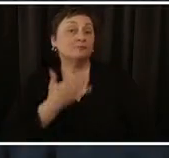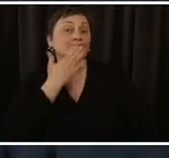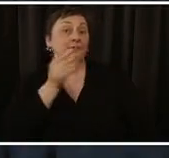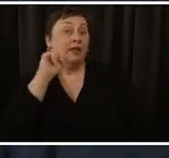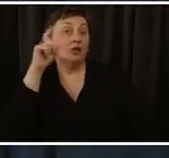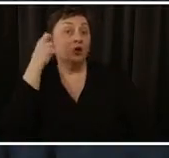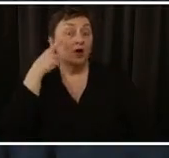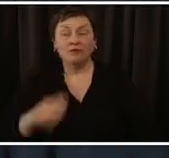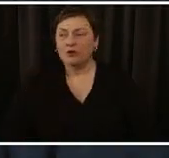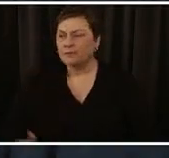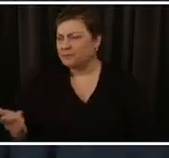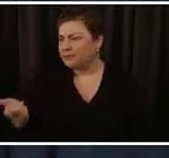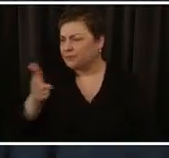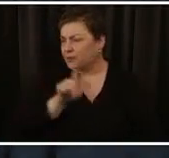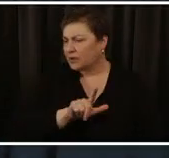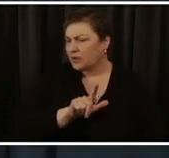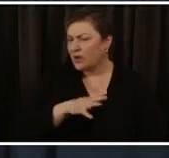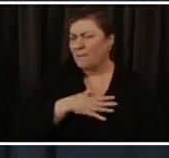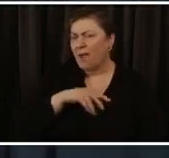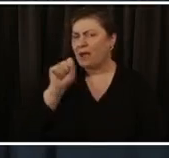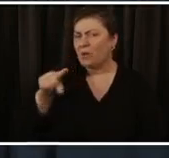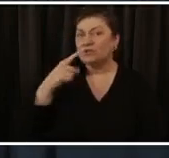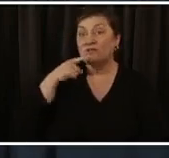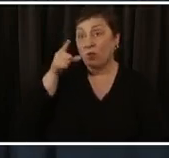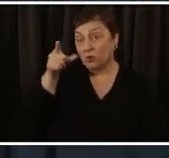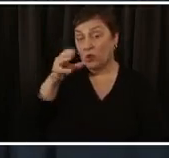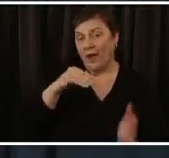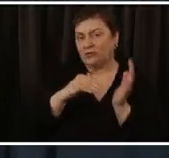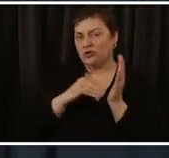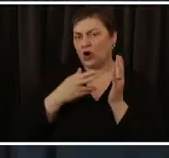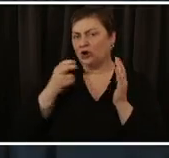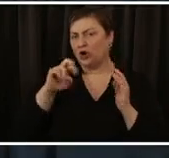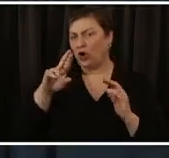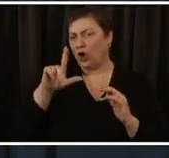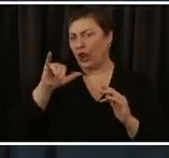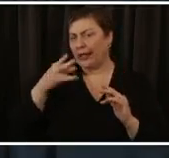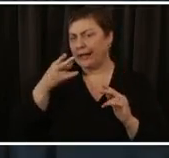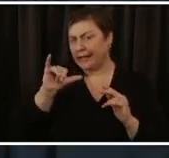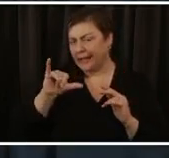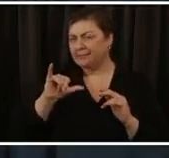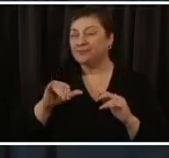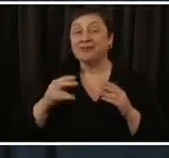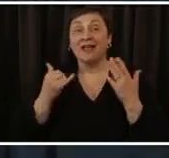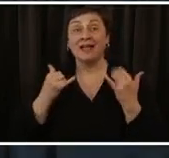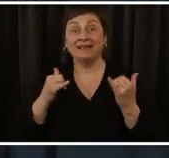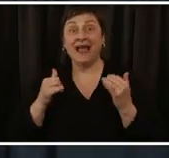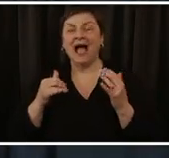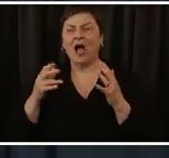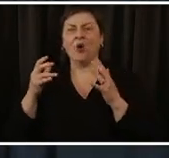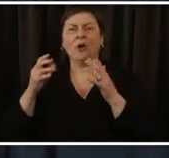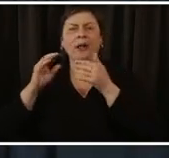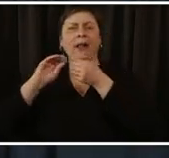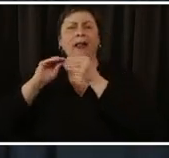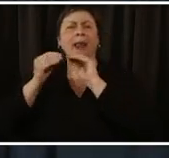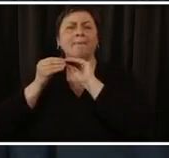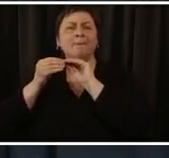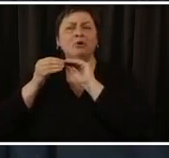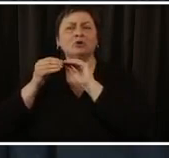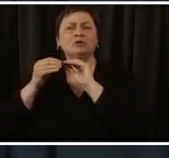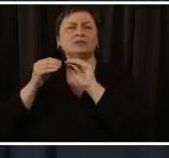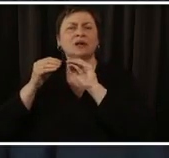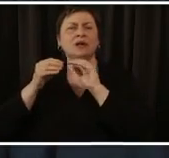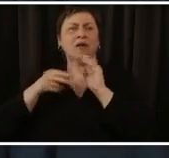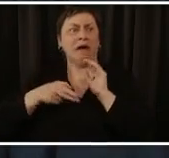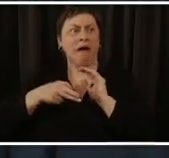Hi, Governor Seth from the Gazette. A question for both you and Dr. Herlihy. So with this trend of younger and younger people having, making up more